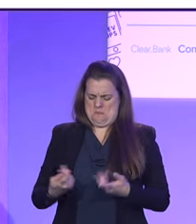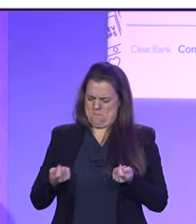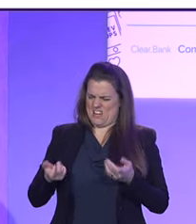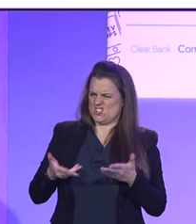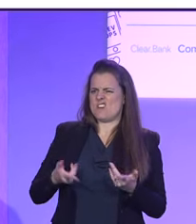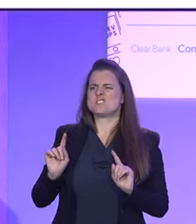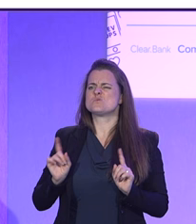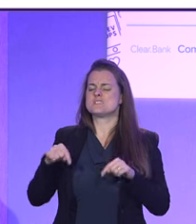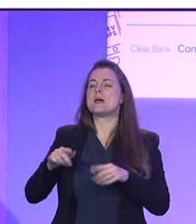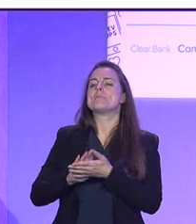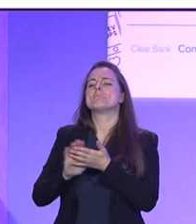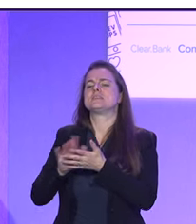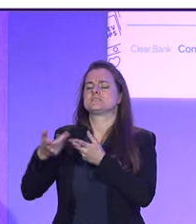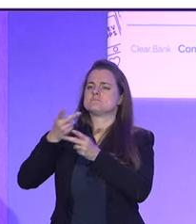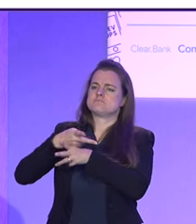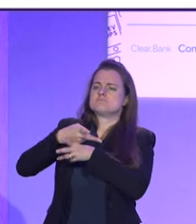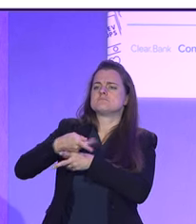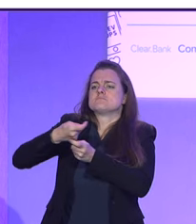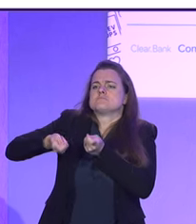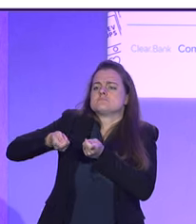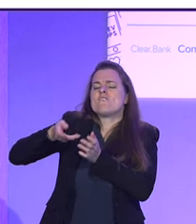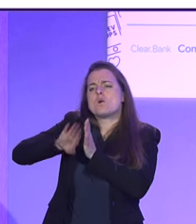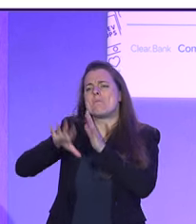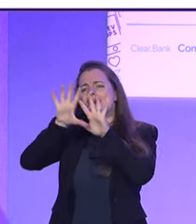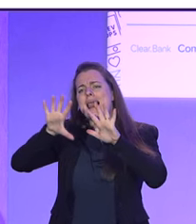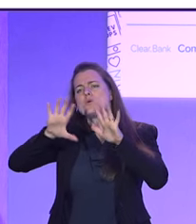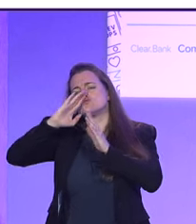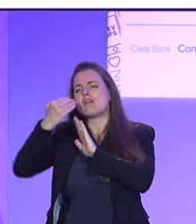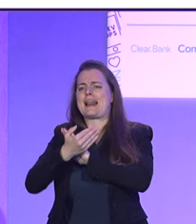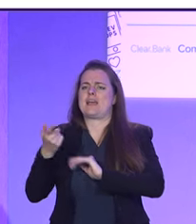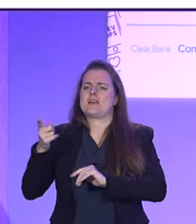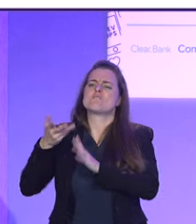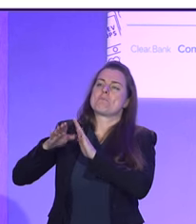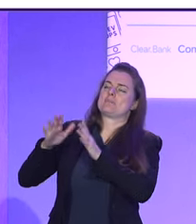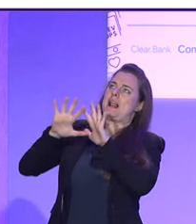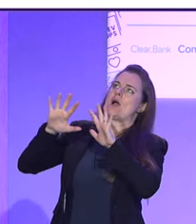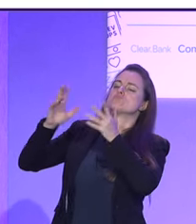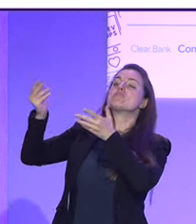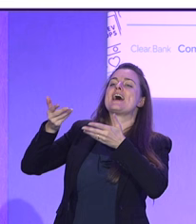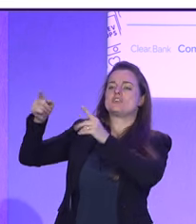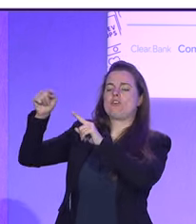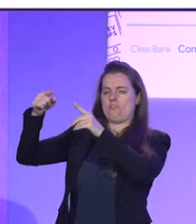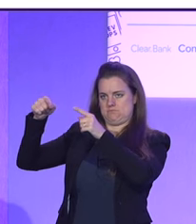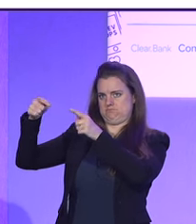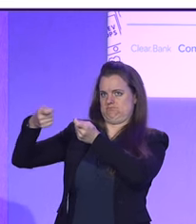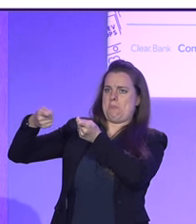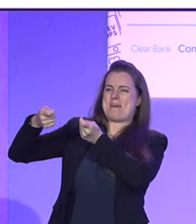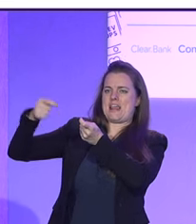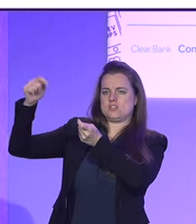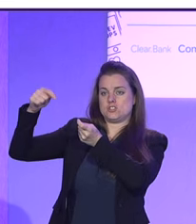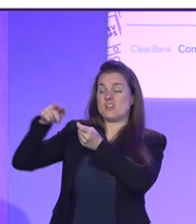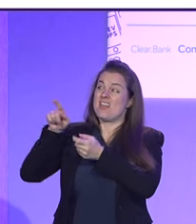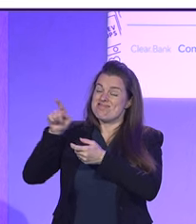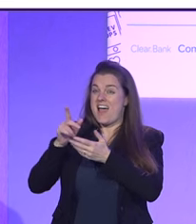operated and maintained directly by the cloud provider. As I said before, the cloud provider will manage them much more efficiently